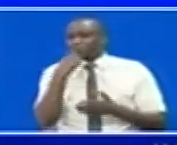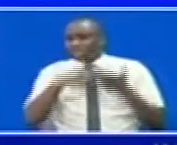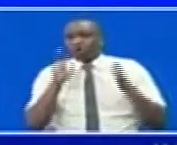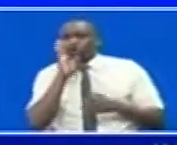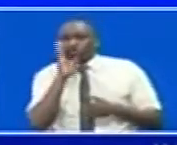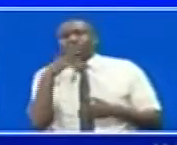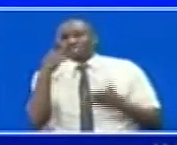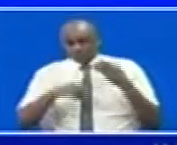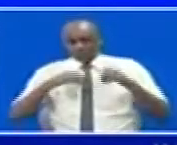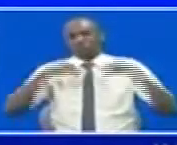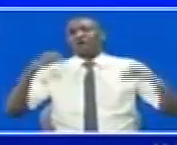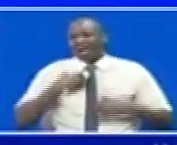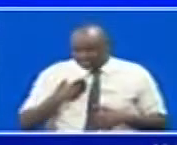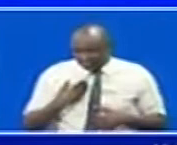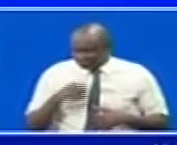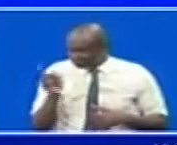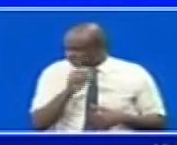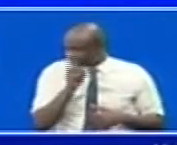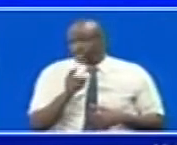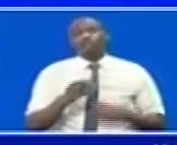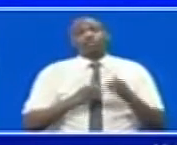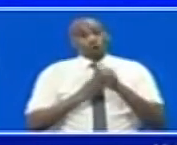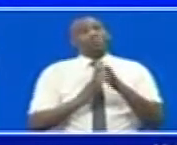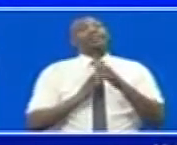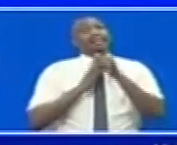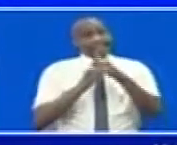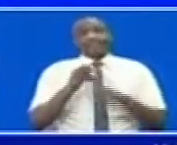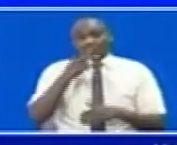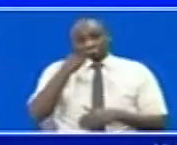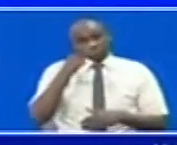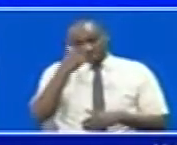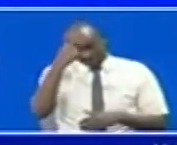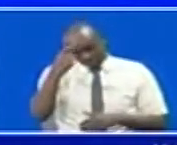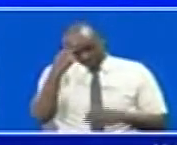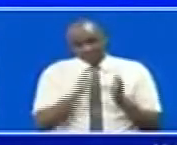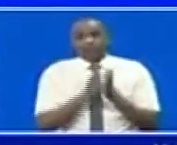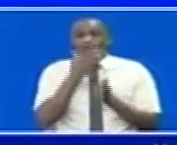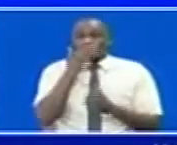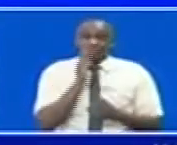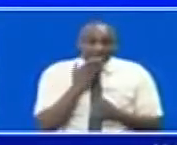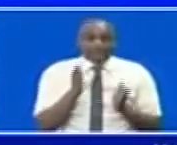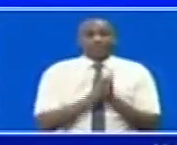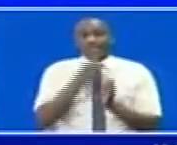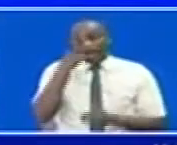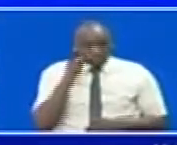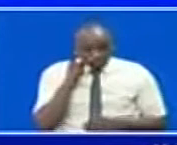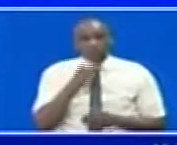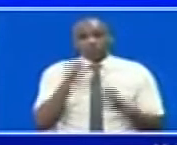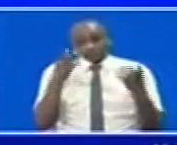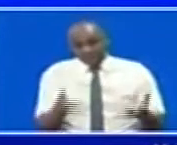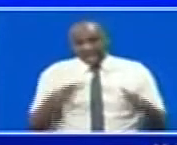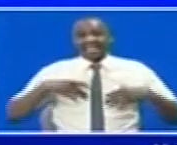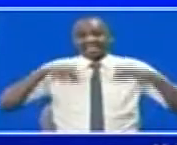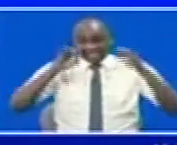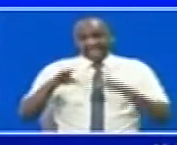an imminent split. Top leaders, including Kalonzo Musyoka, Moses Wetangula, and Musalia Mudavadi, took their campaigns to